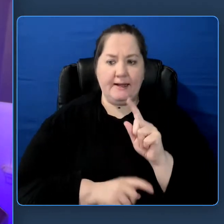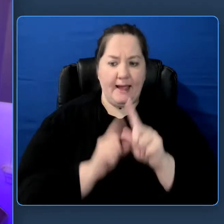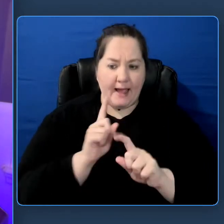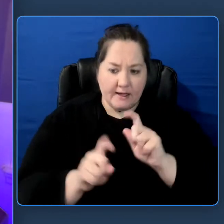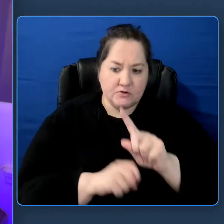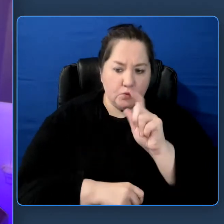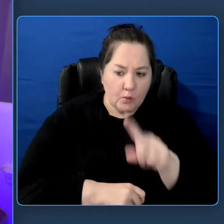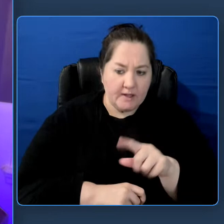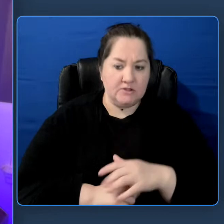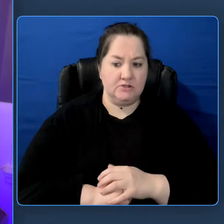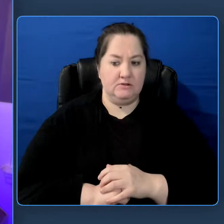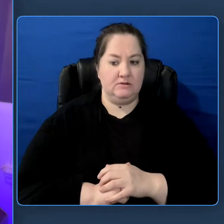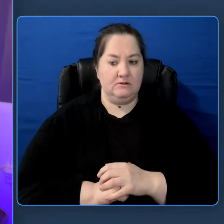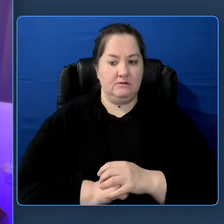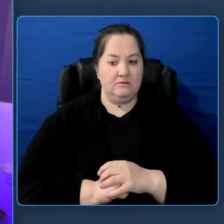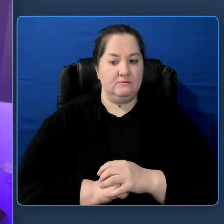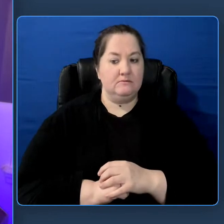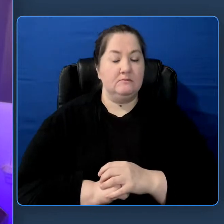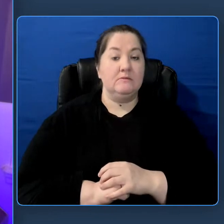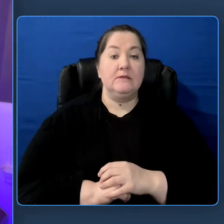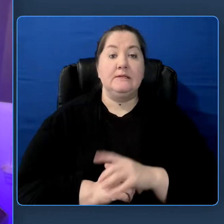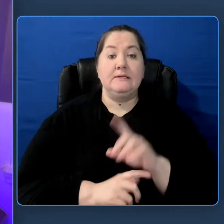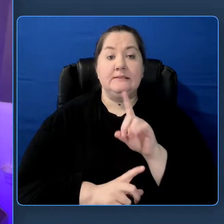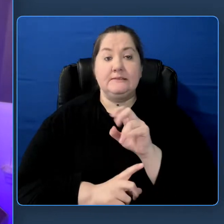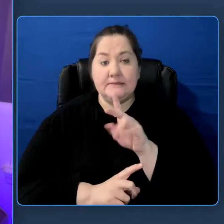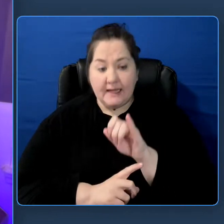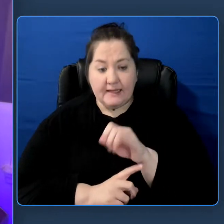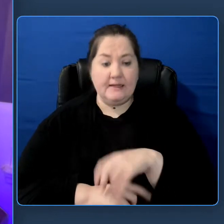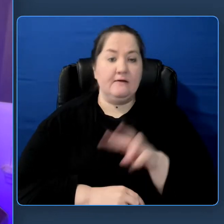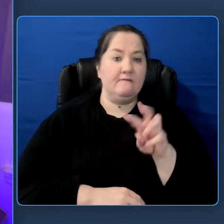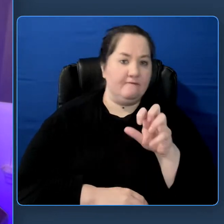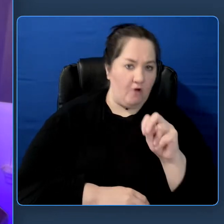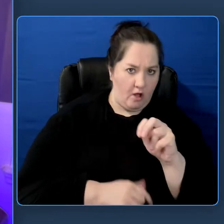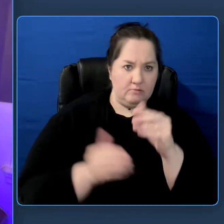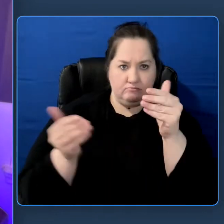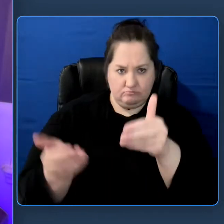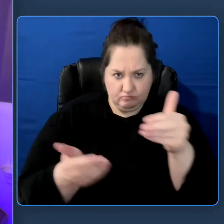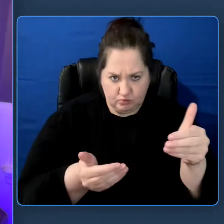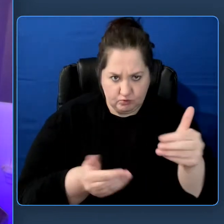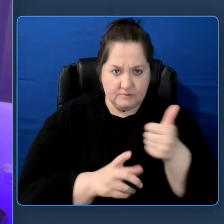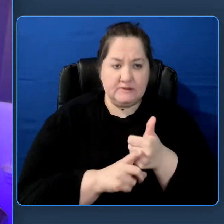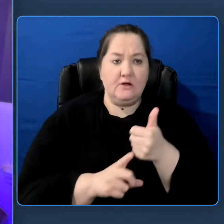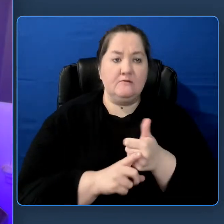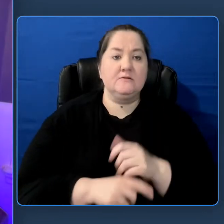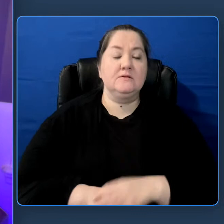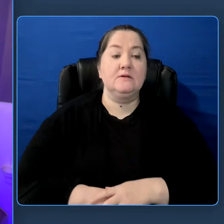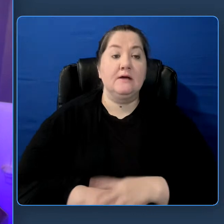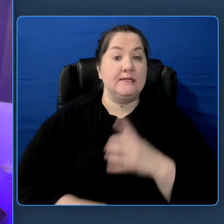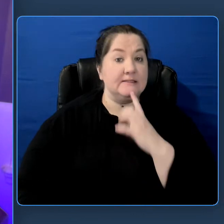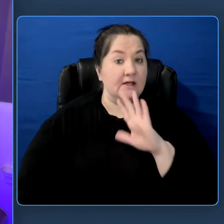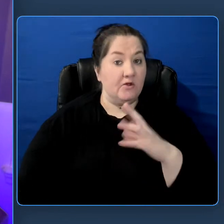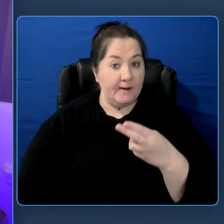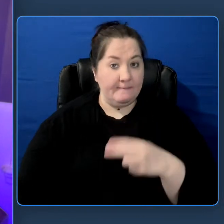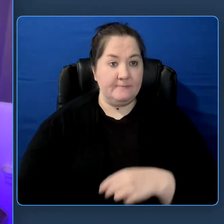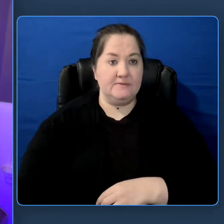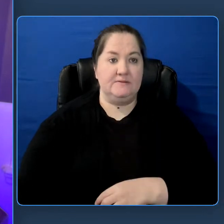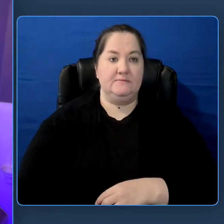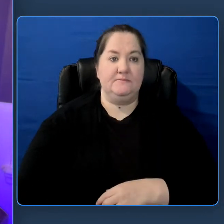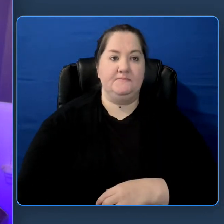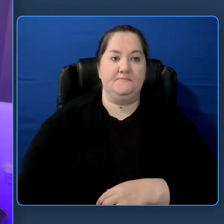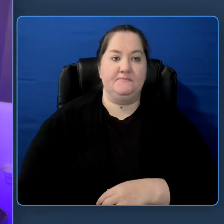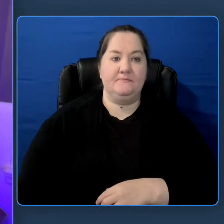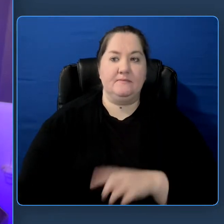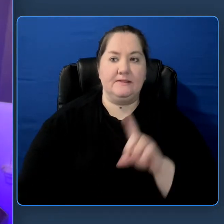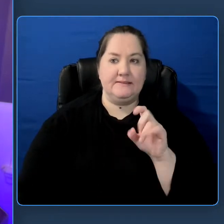as you hear Danny and Vaughn introduce themselves. So I've said their names, so let me start with